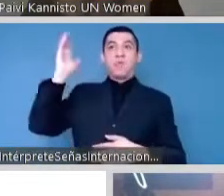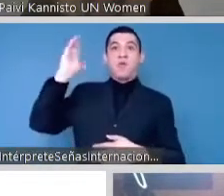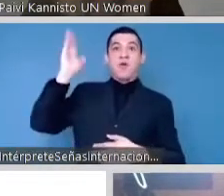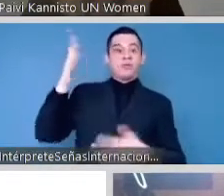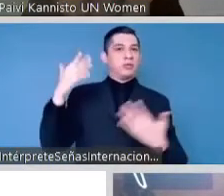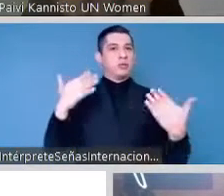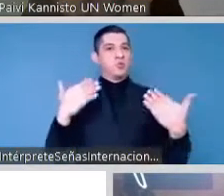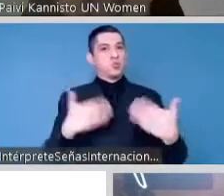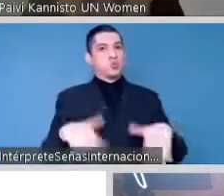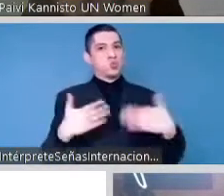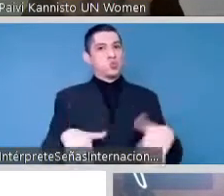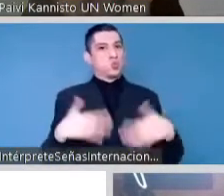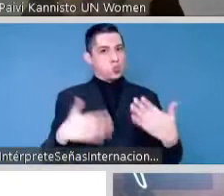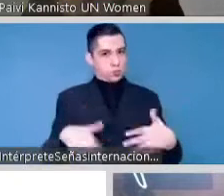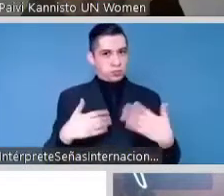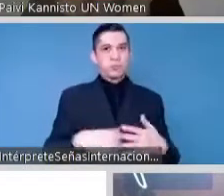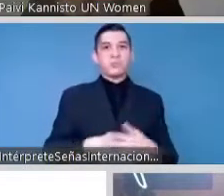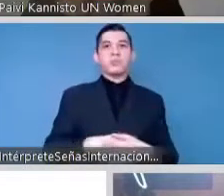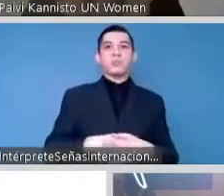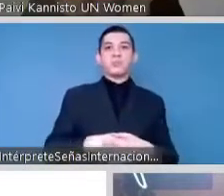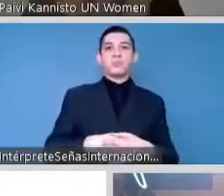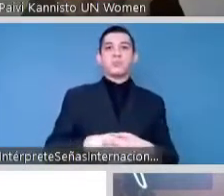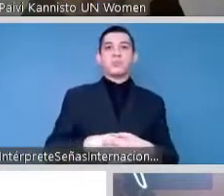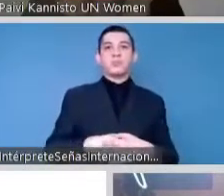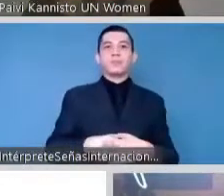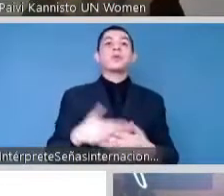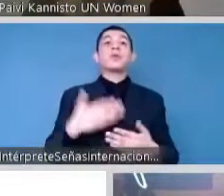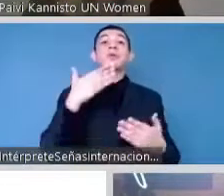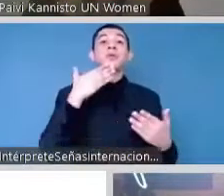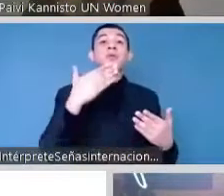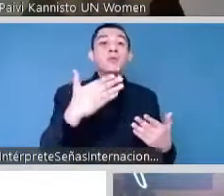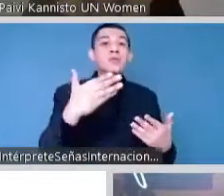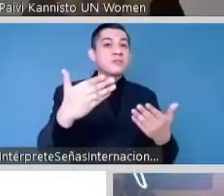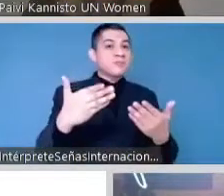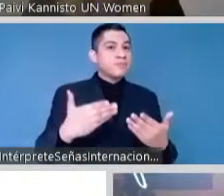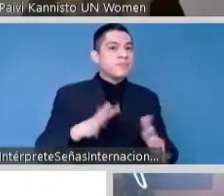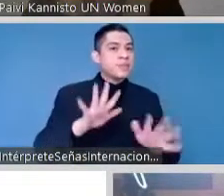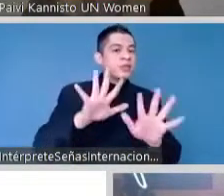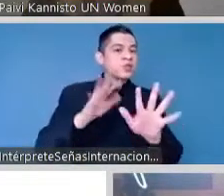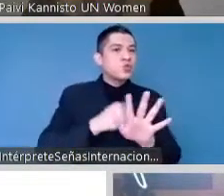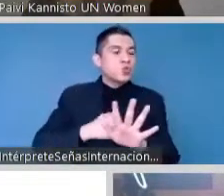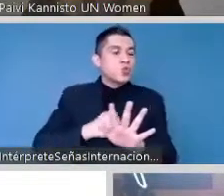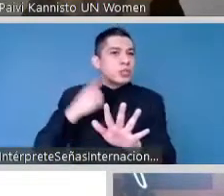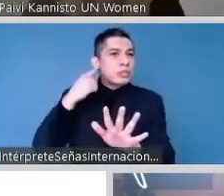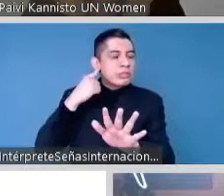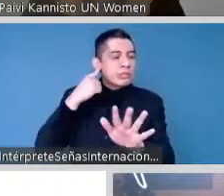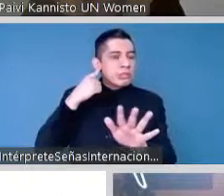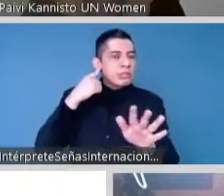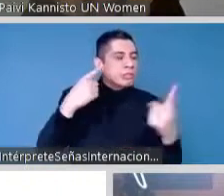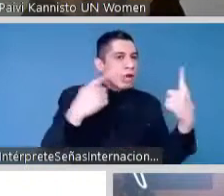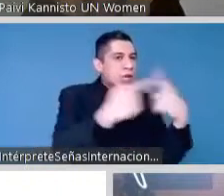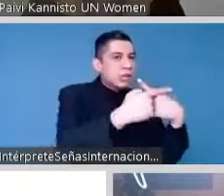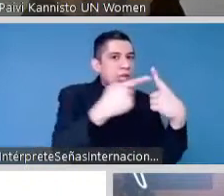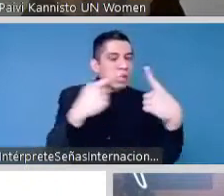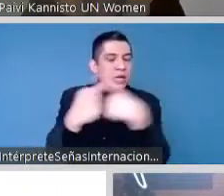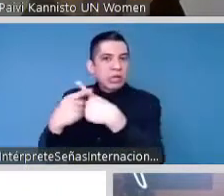necessary arrangements to get them back. We know where they are located. It was just an issue of getting the Mali